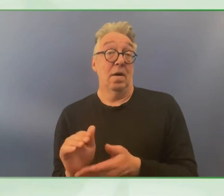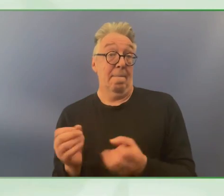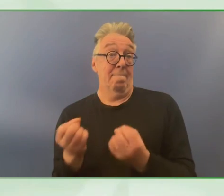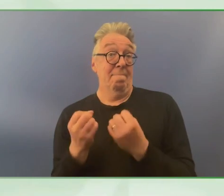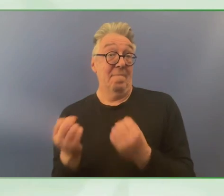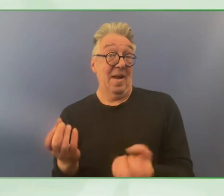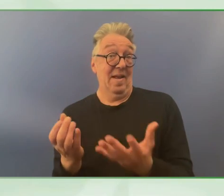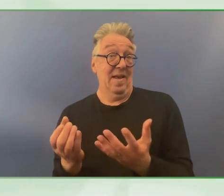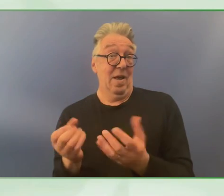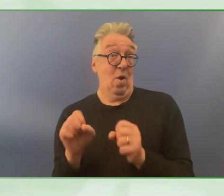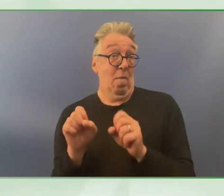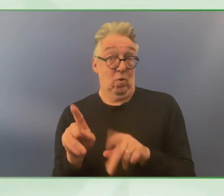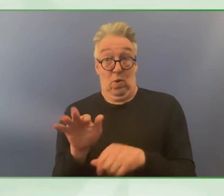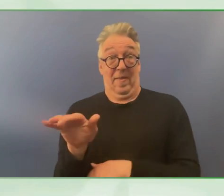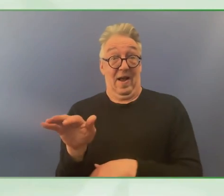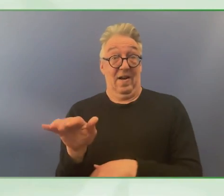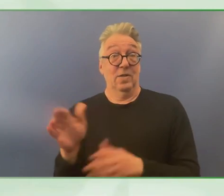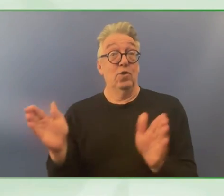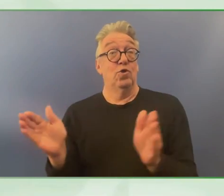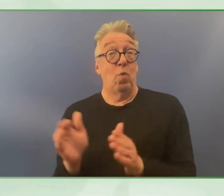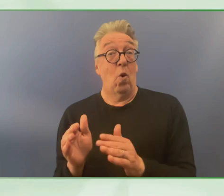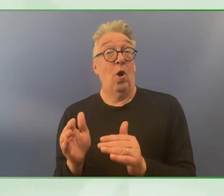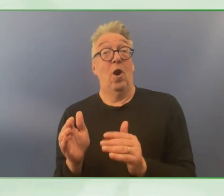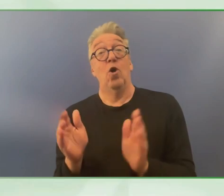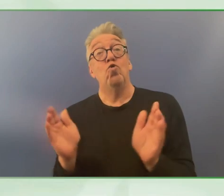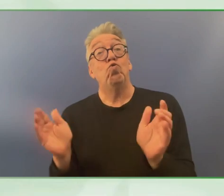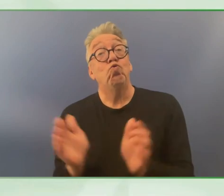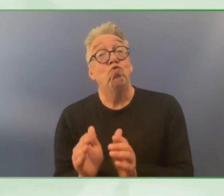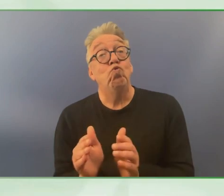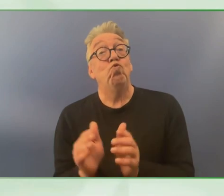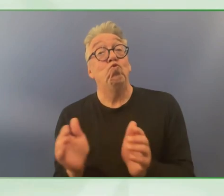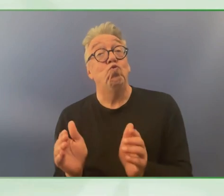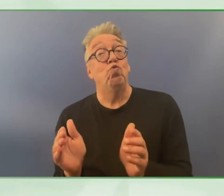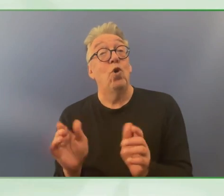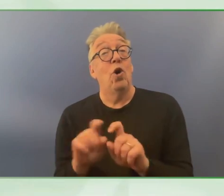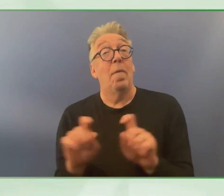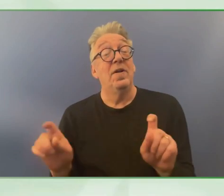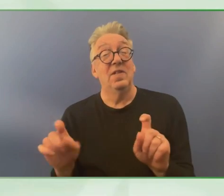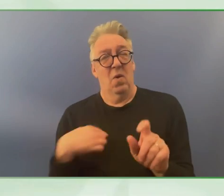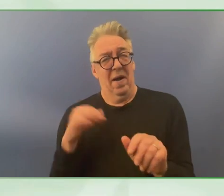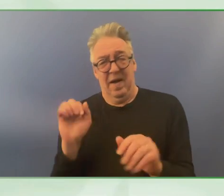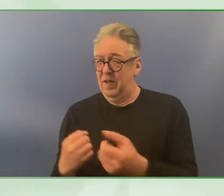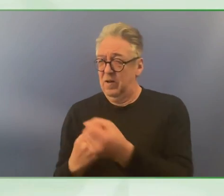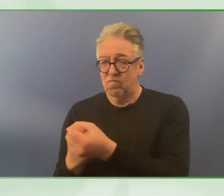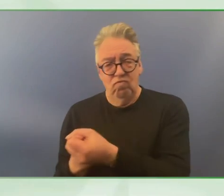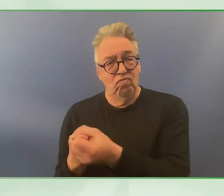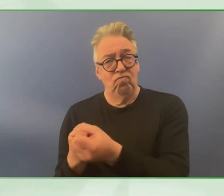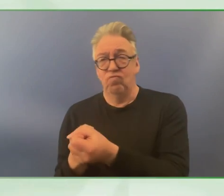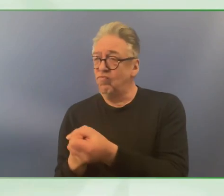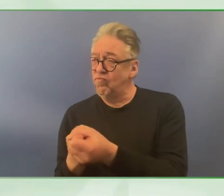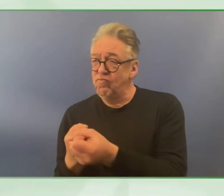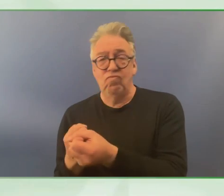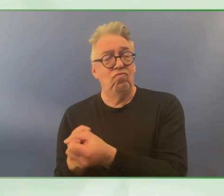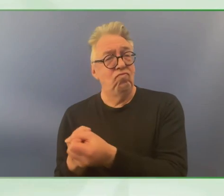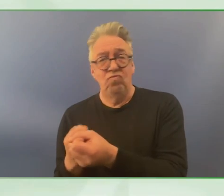to bring in individuals, train, support the organization in meeting its, and understanding how